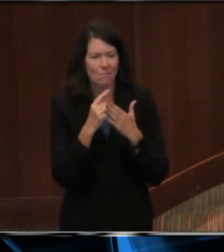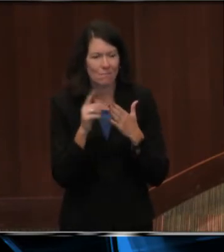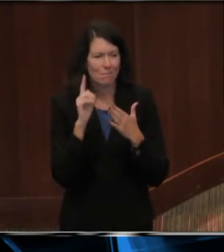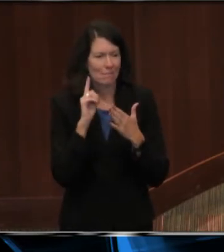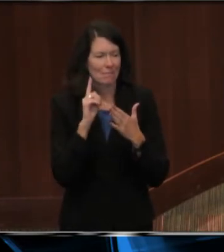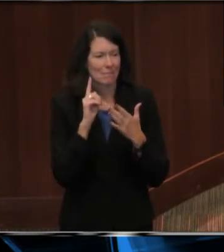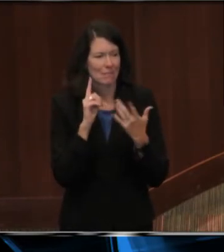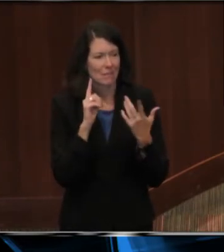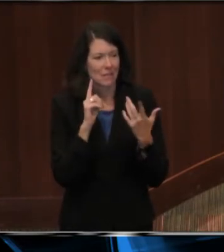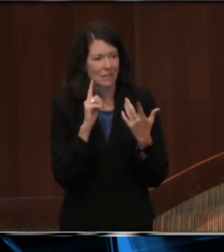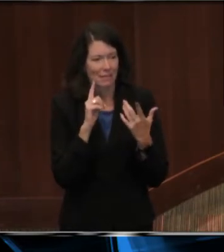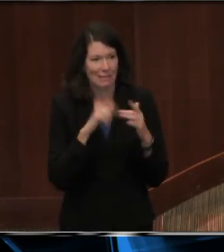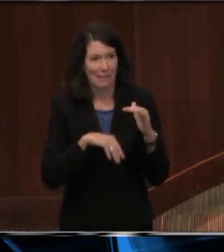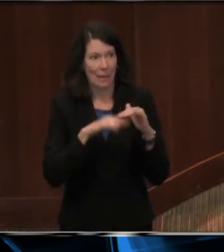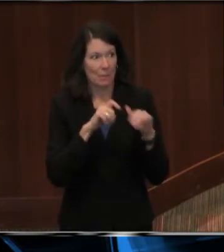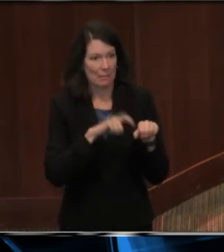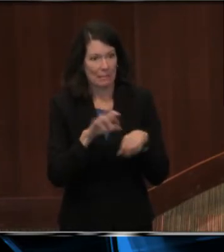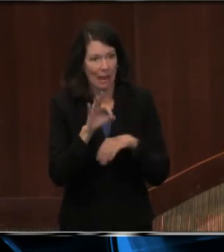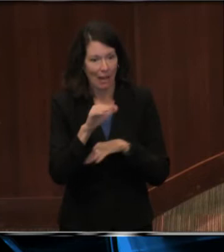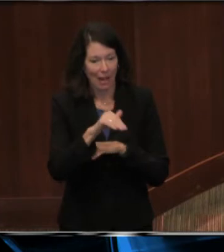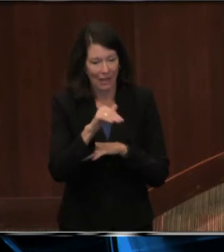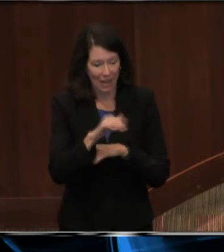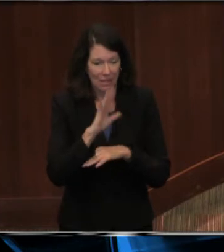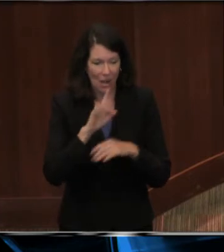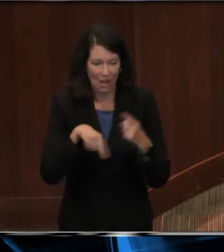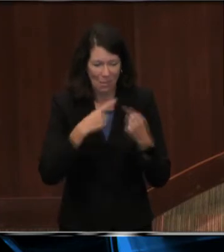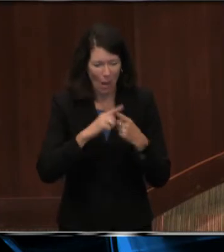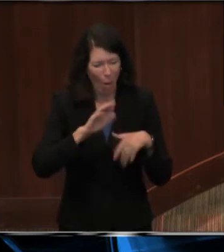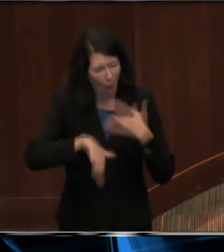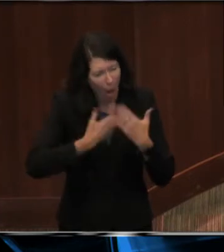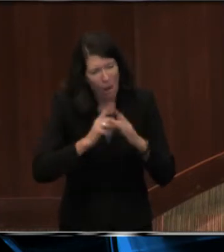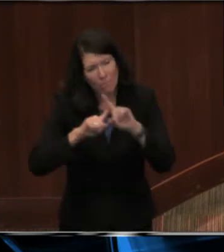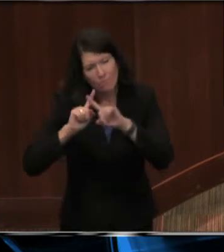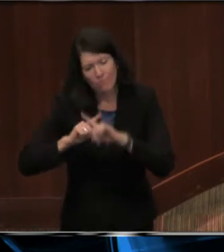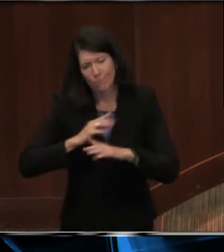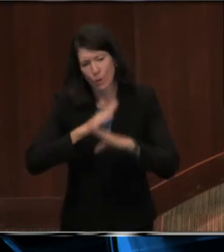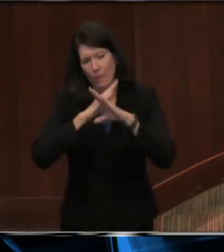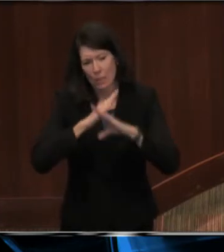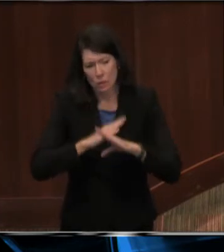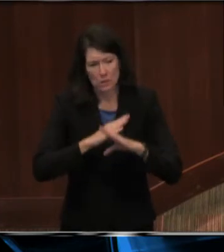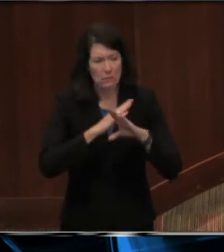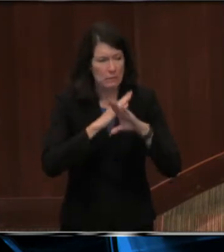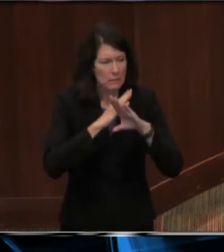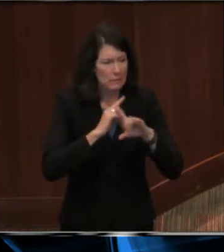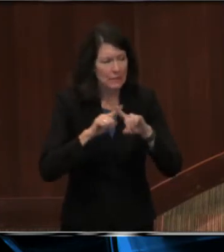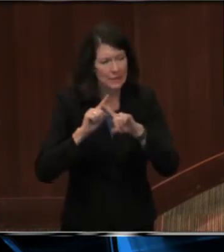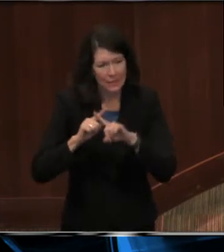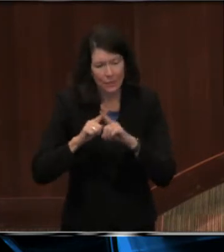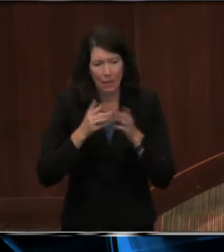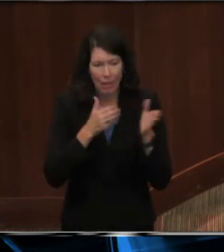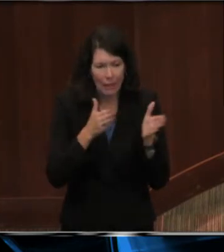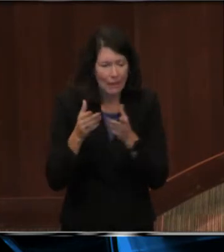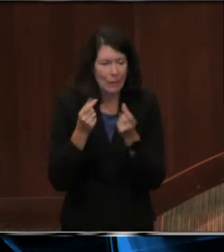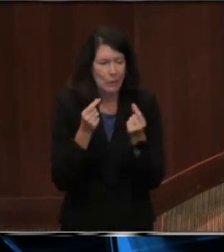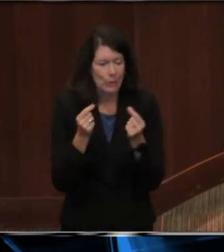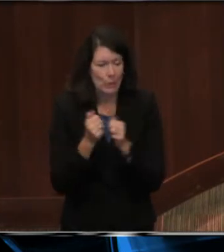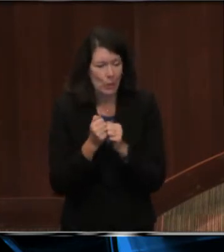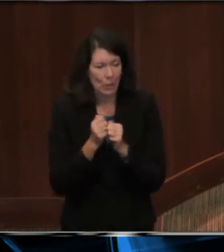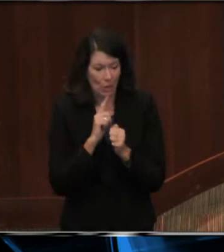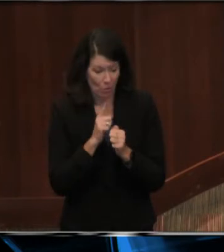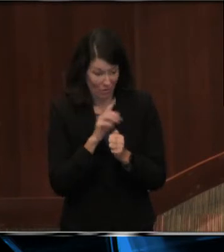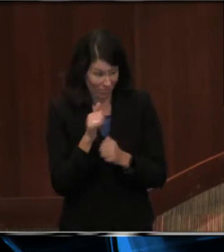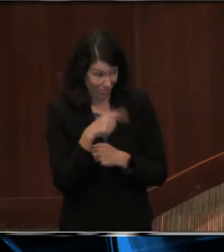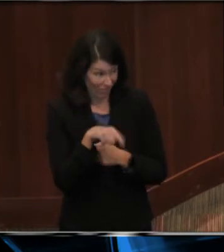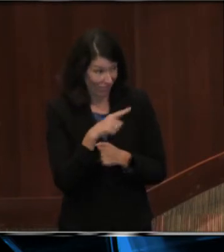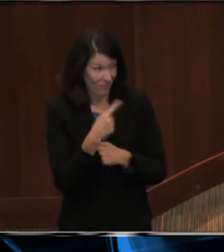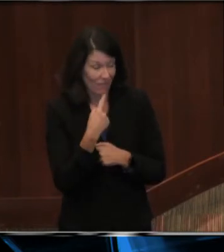about 9 o'clock, and just talked about all of the prevention measures and how important they are. And they really, as they